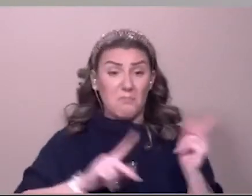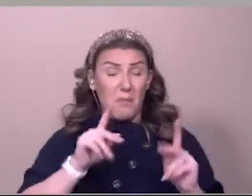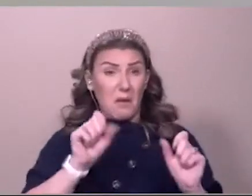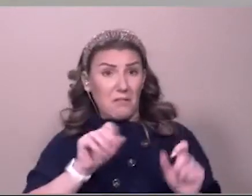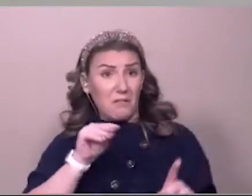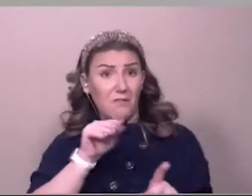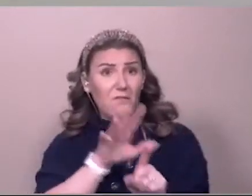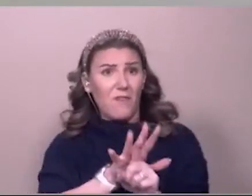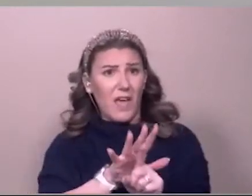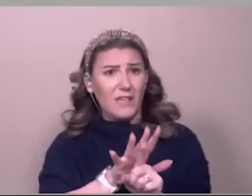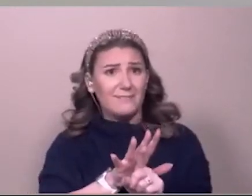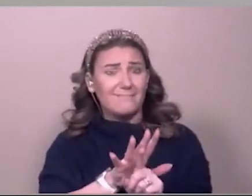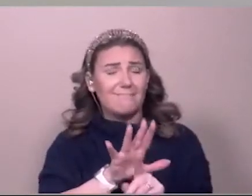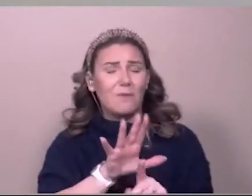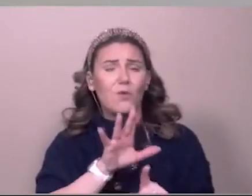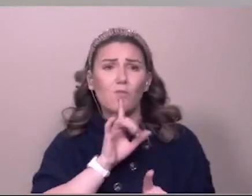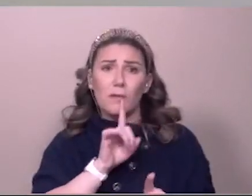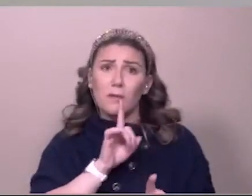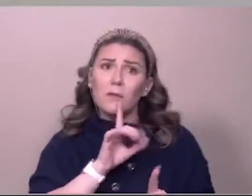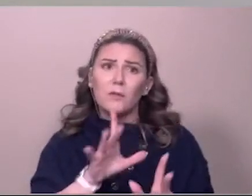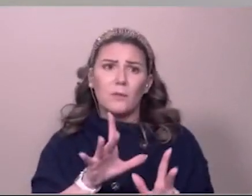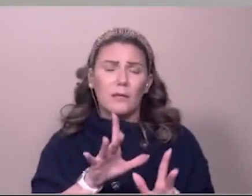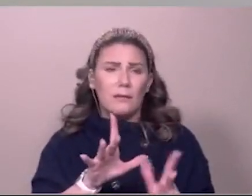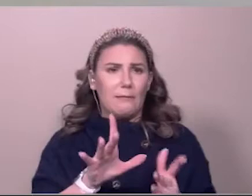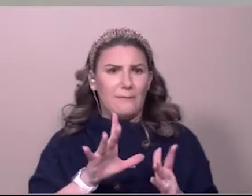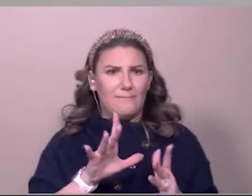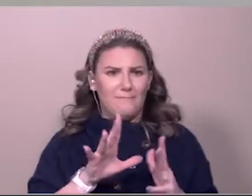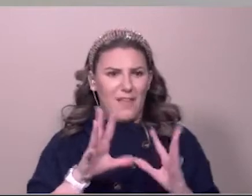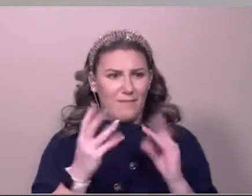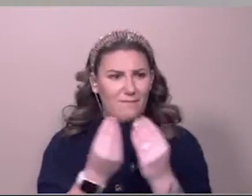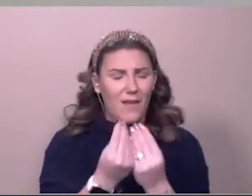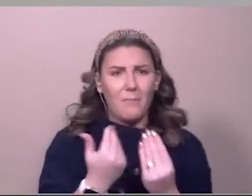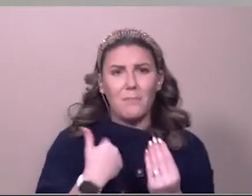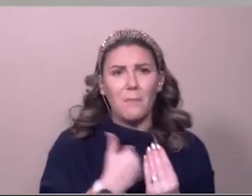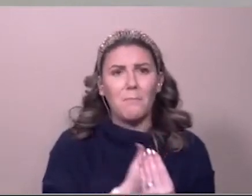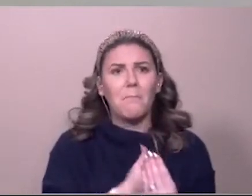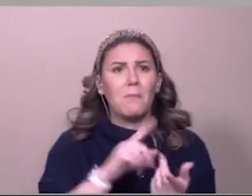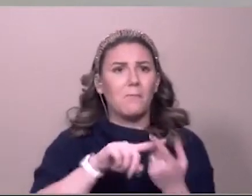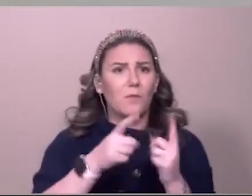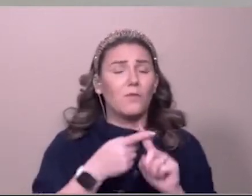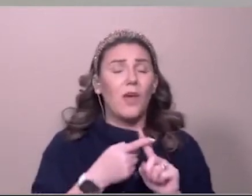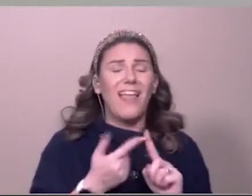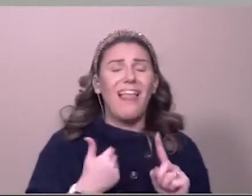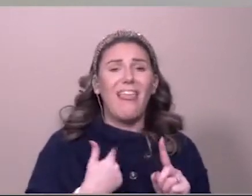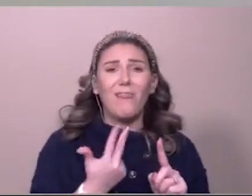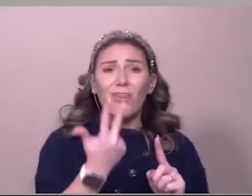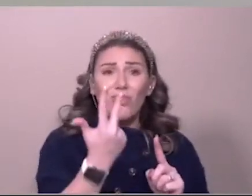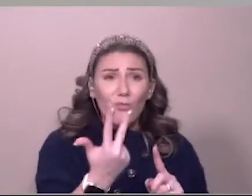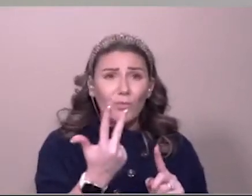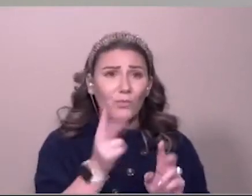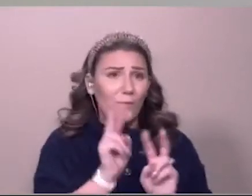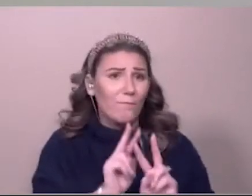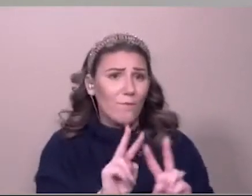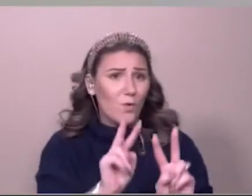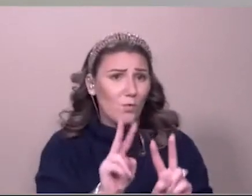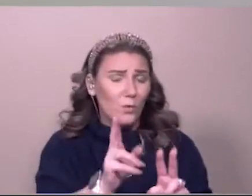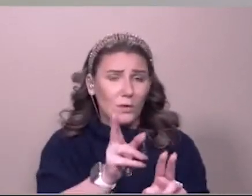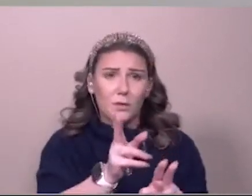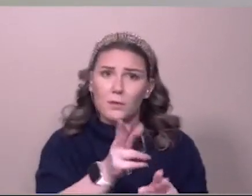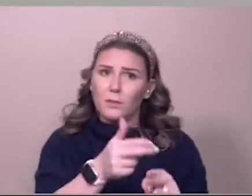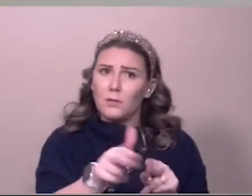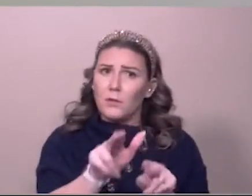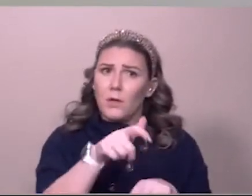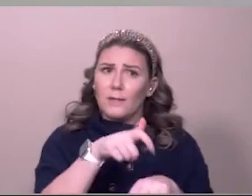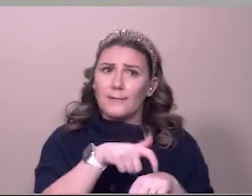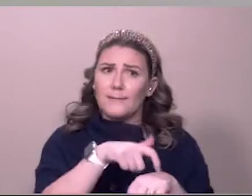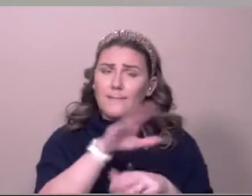very close to them and their own family members. So they were having 3 funerals in a very short period of time